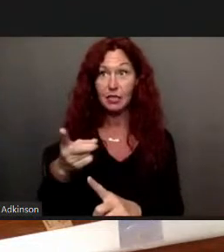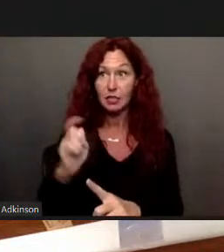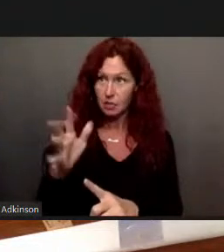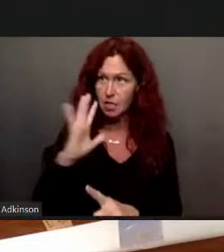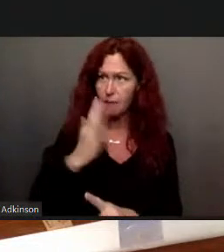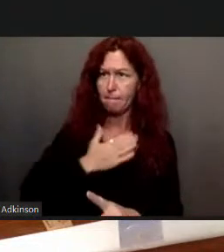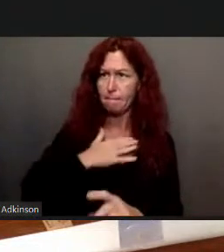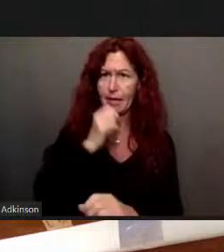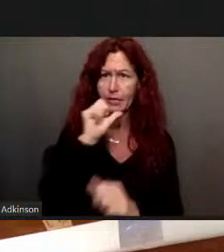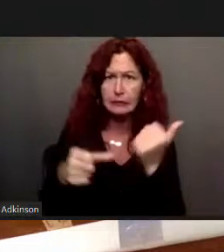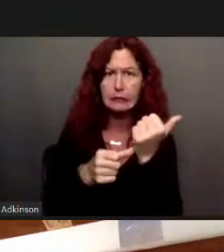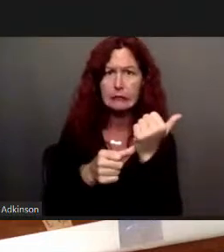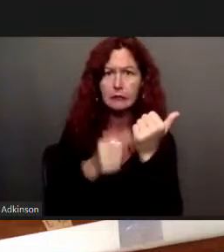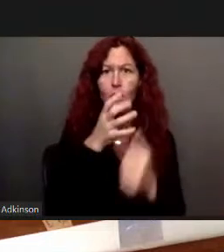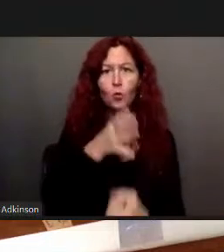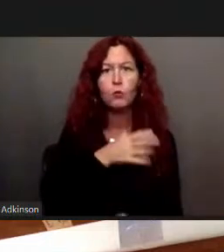well.